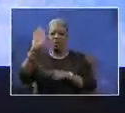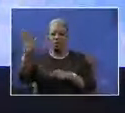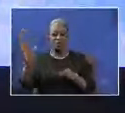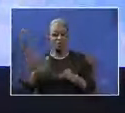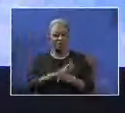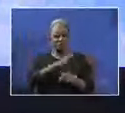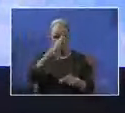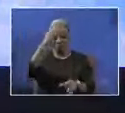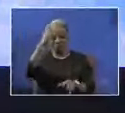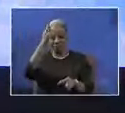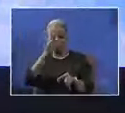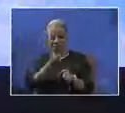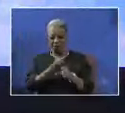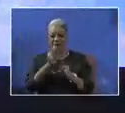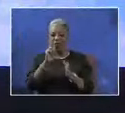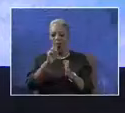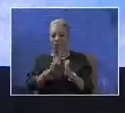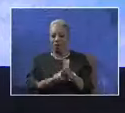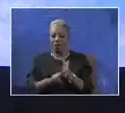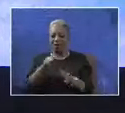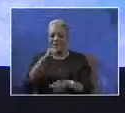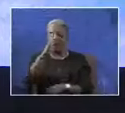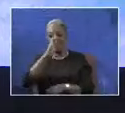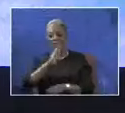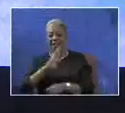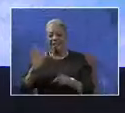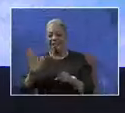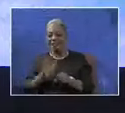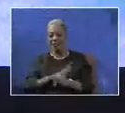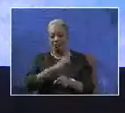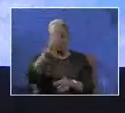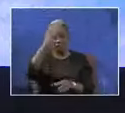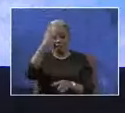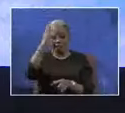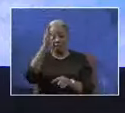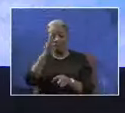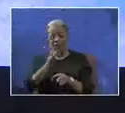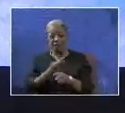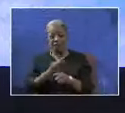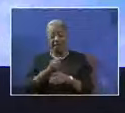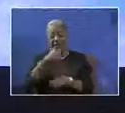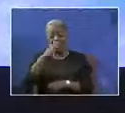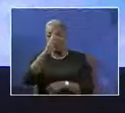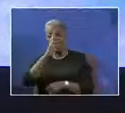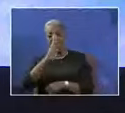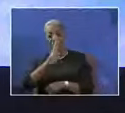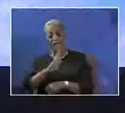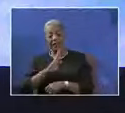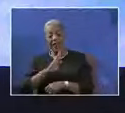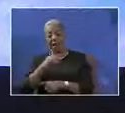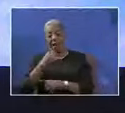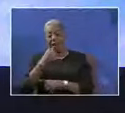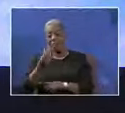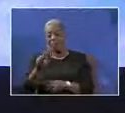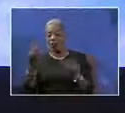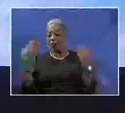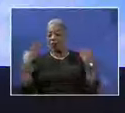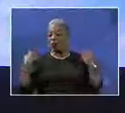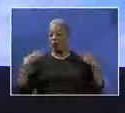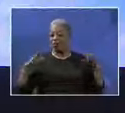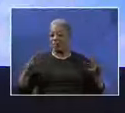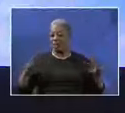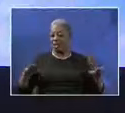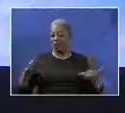That God is faithful, and God holds back the angel. And David looked and said, oh